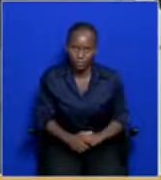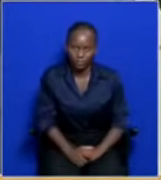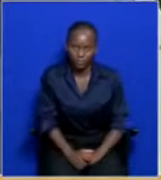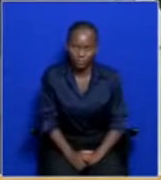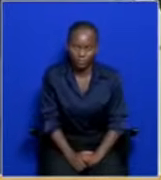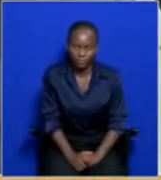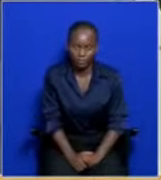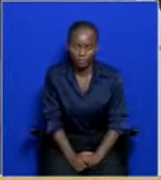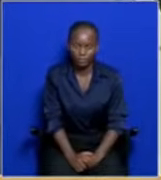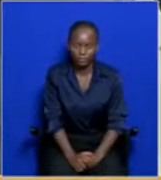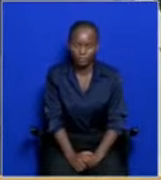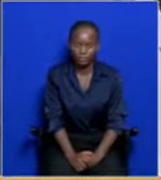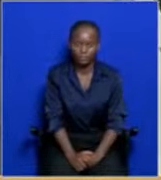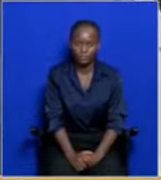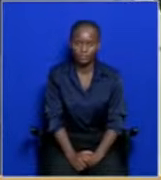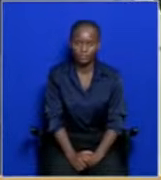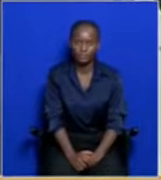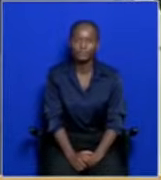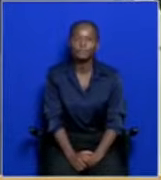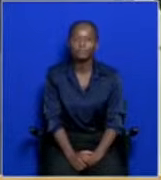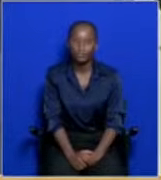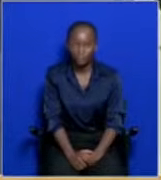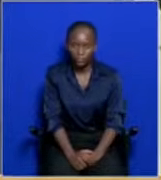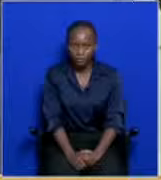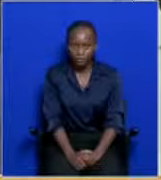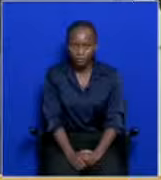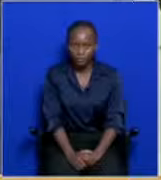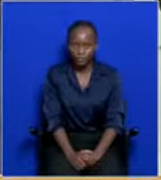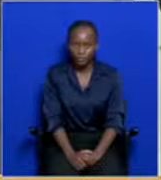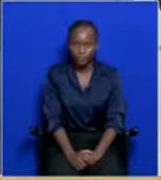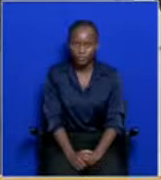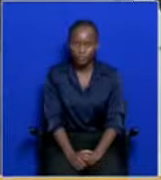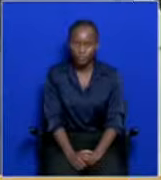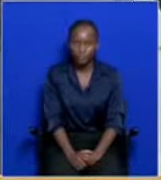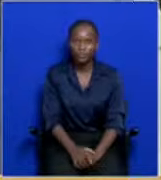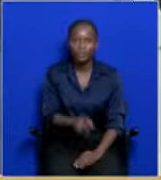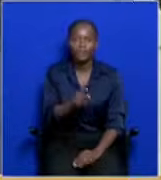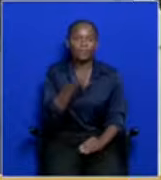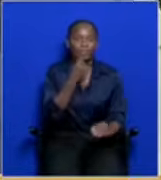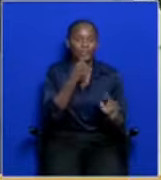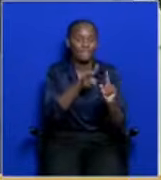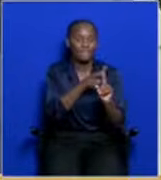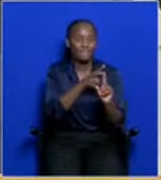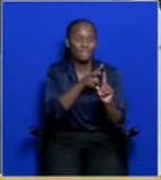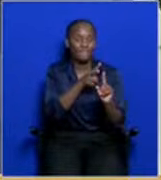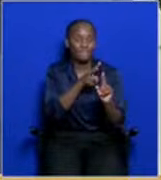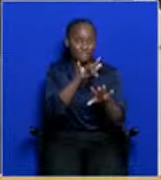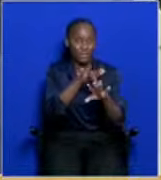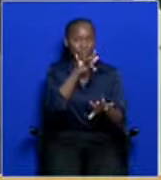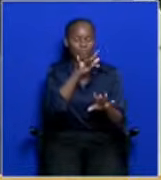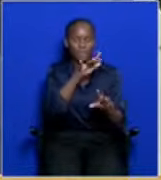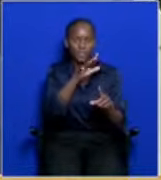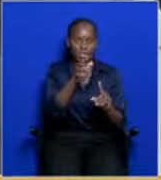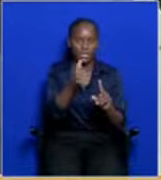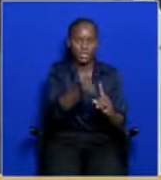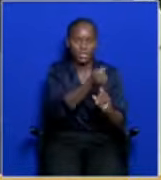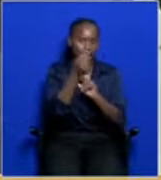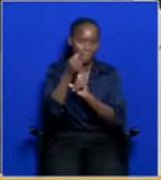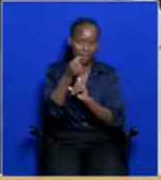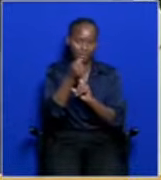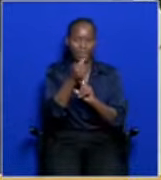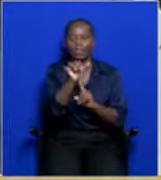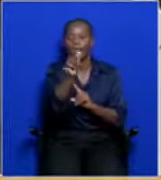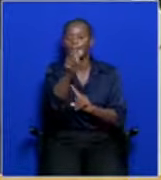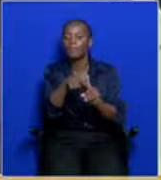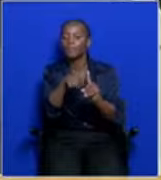victim of kidnapping and another person who witnessed the action of the police on the